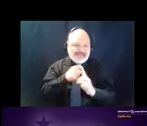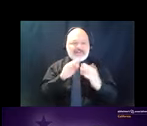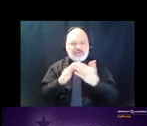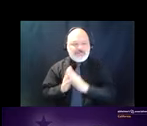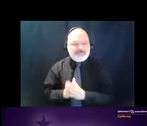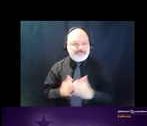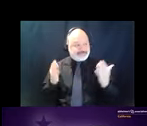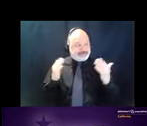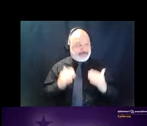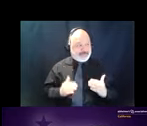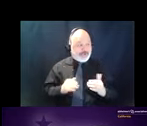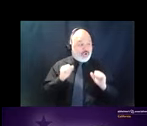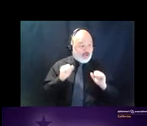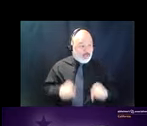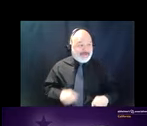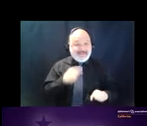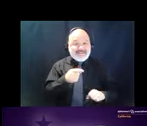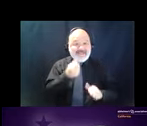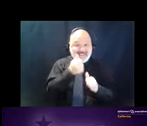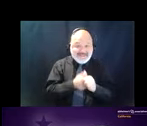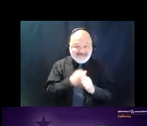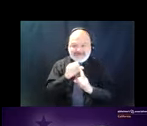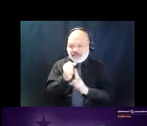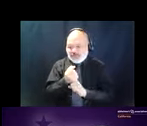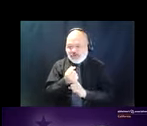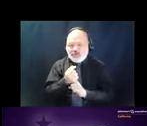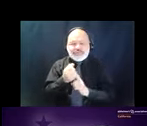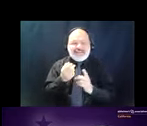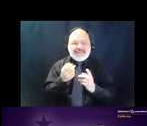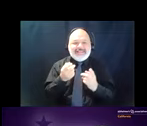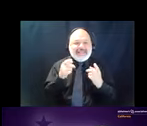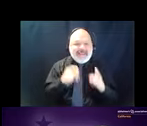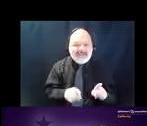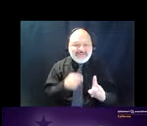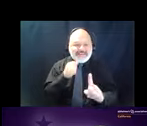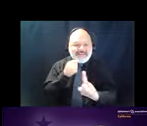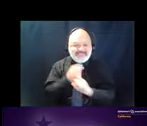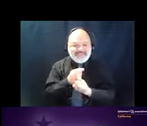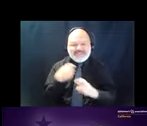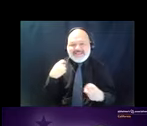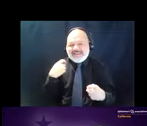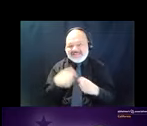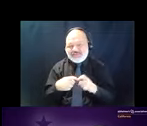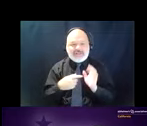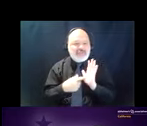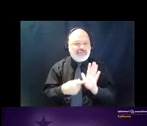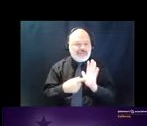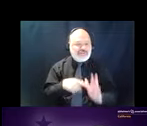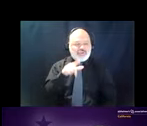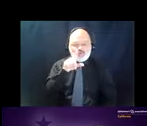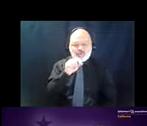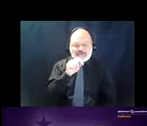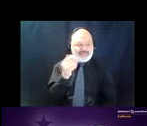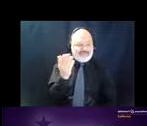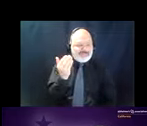So we can dissect every social determinant of health that is affecting Latinos. For example, 2015, a report